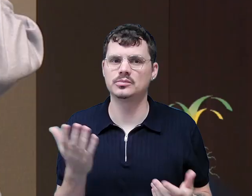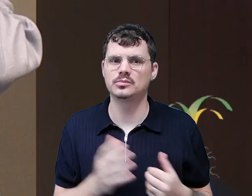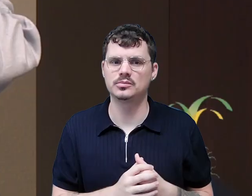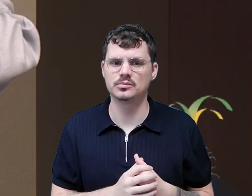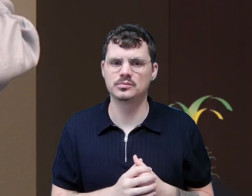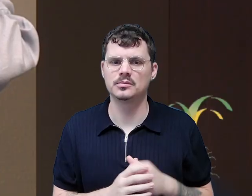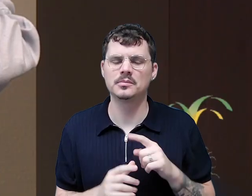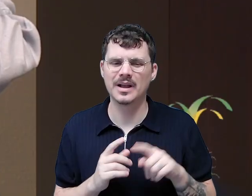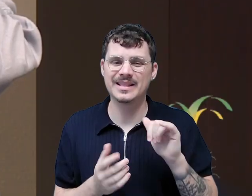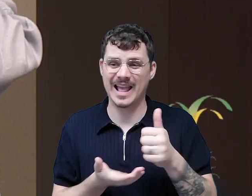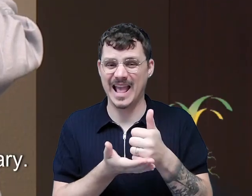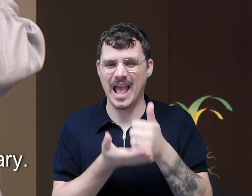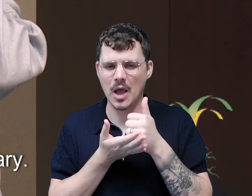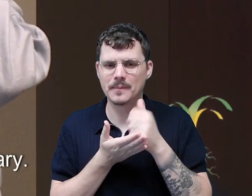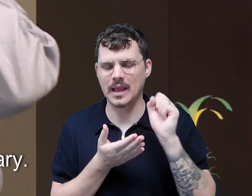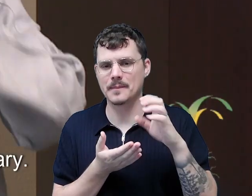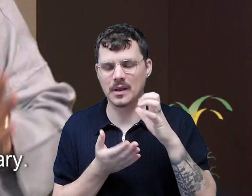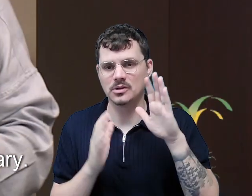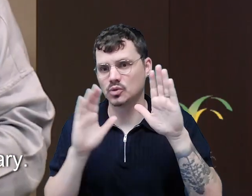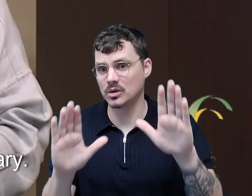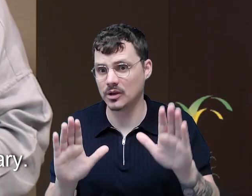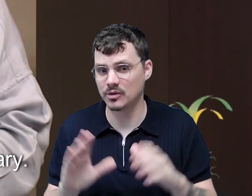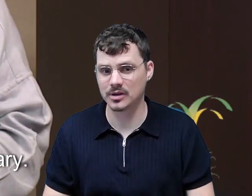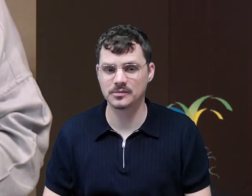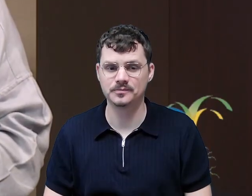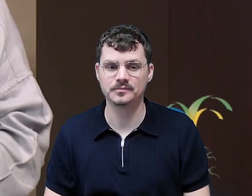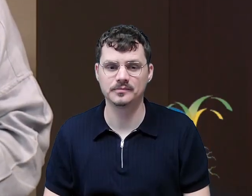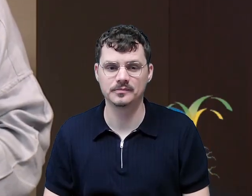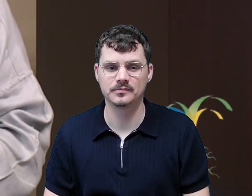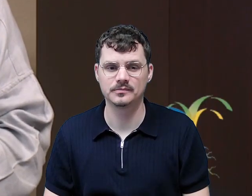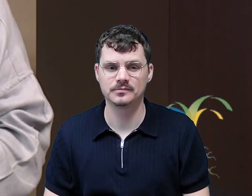no, but the help can be extraordinary.